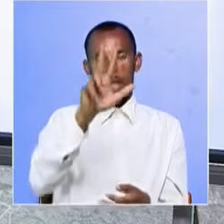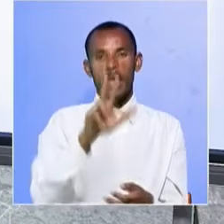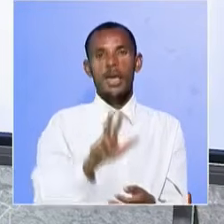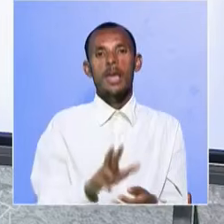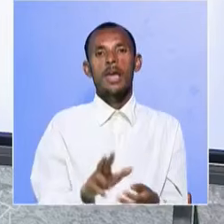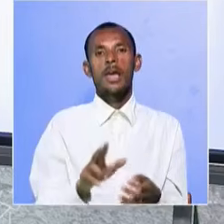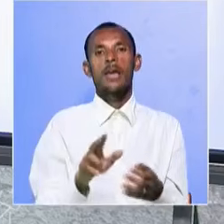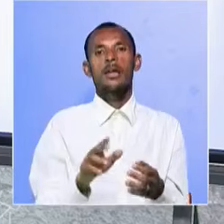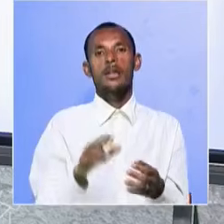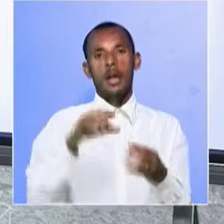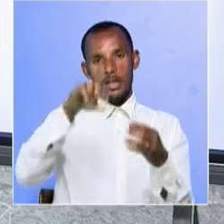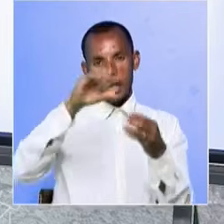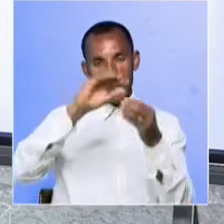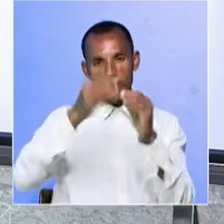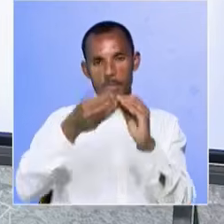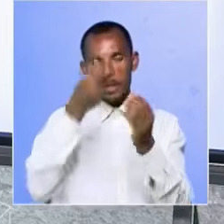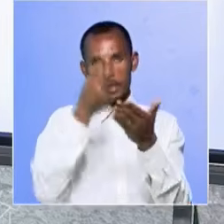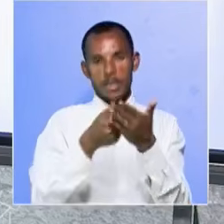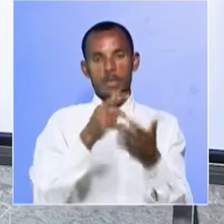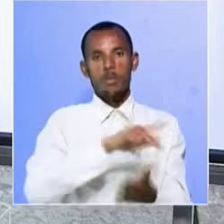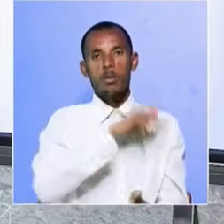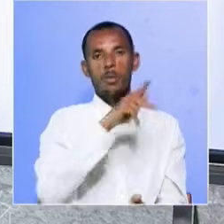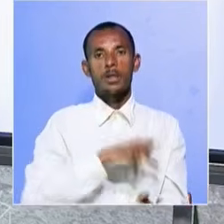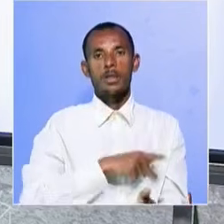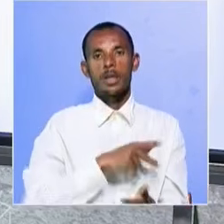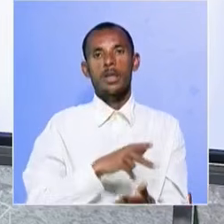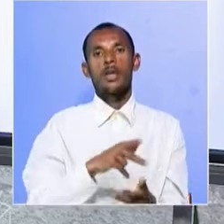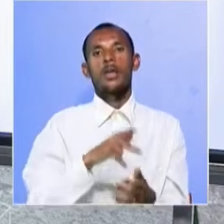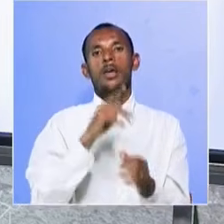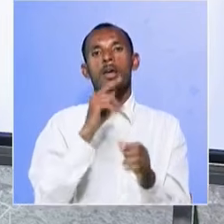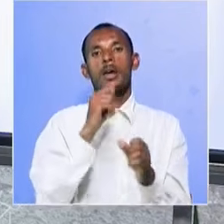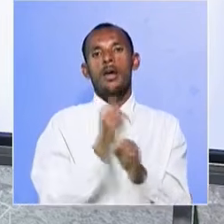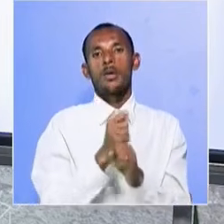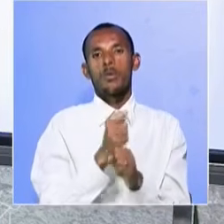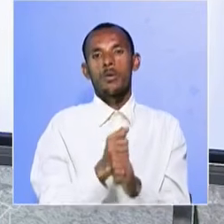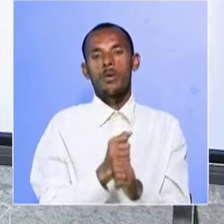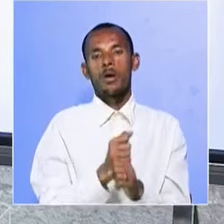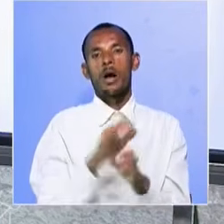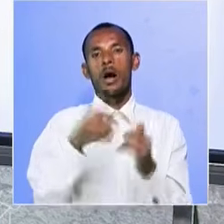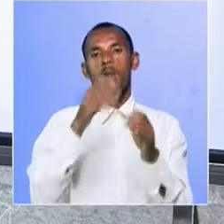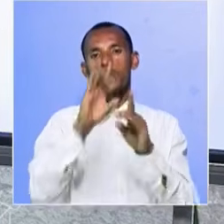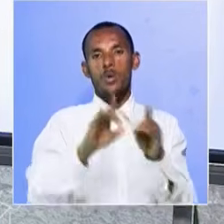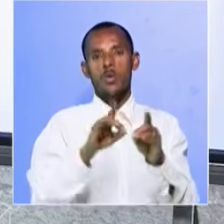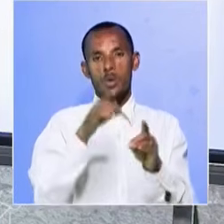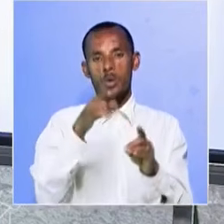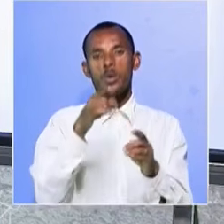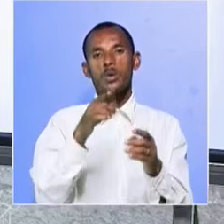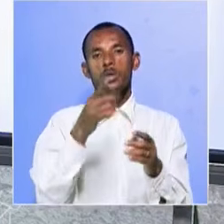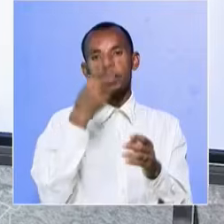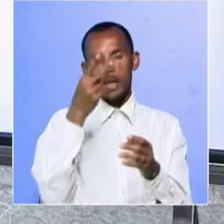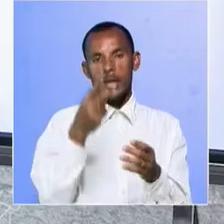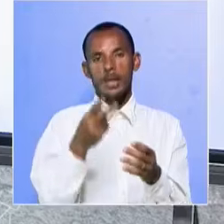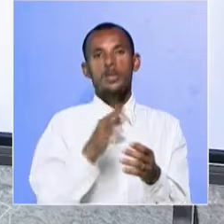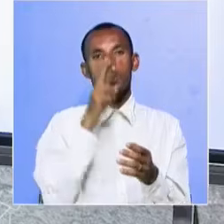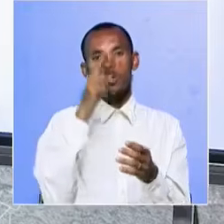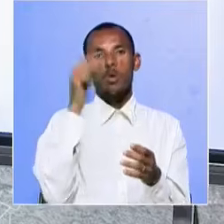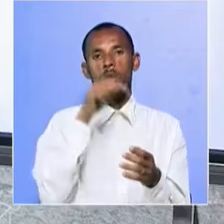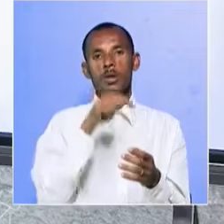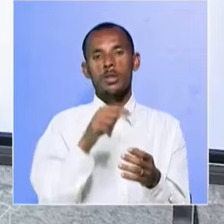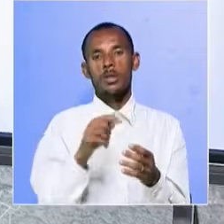numbers. Okay, this property holds. How do you check whether this property holds true or